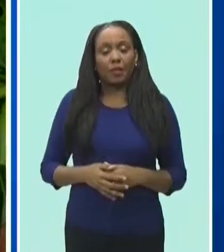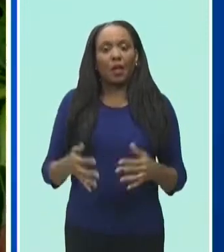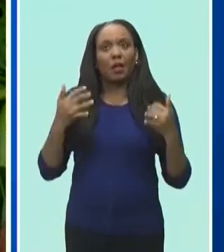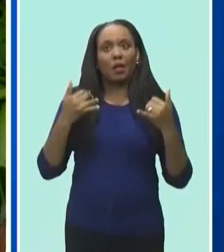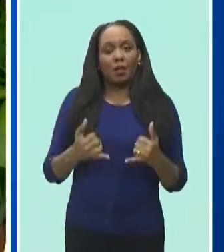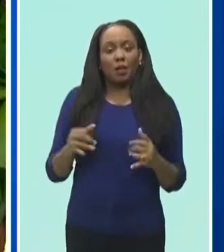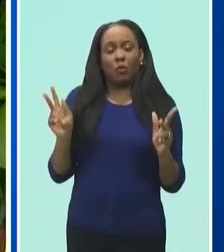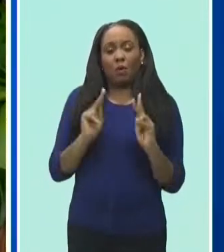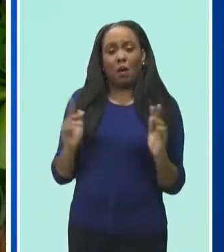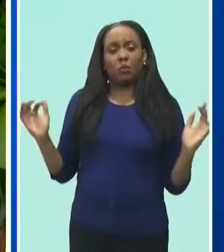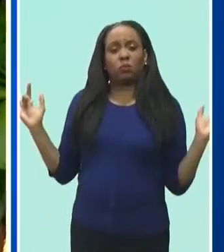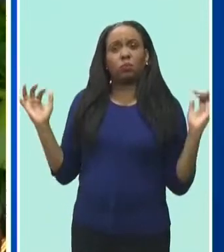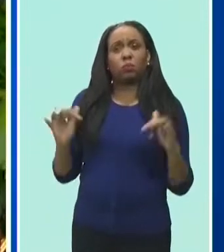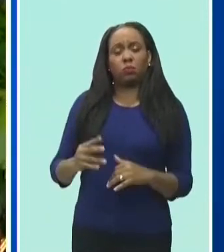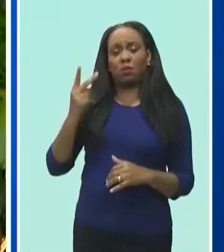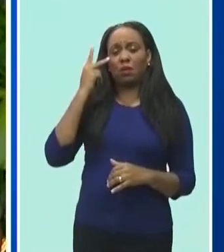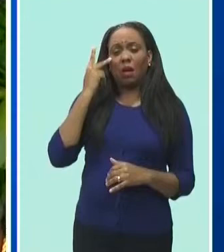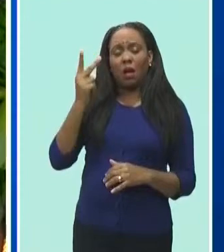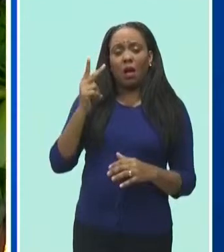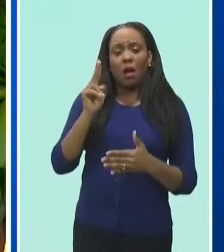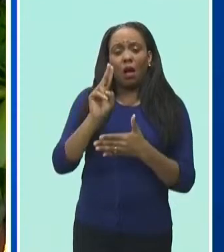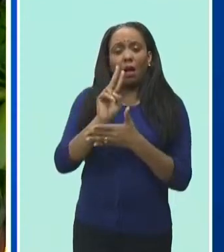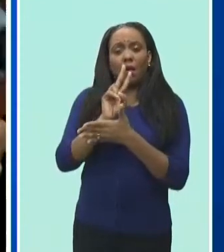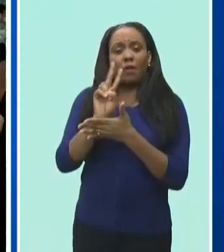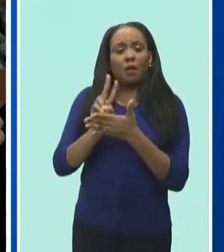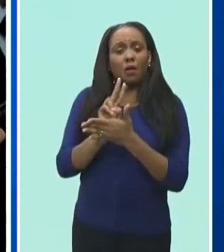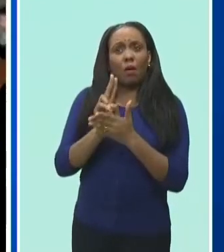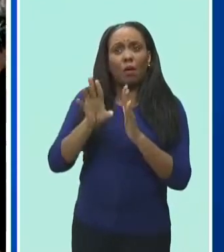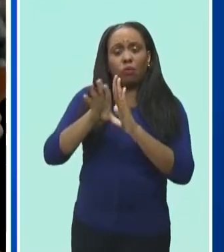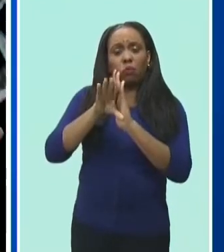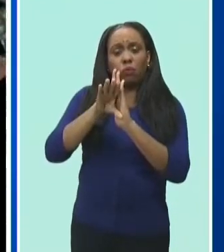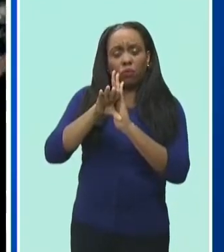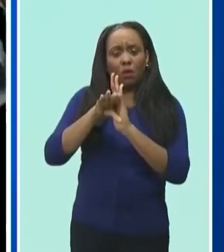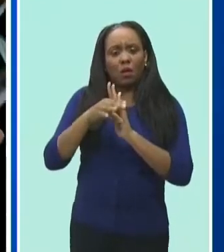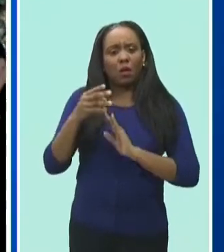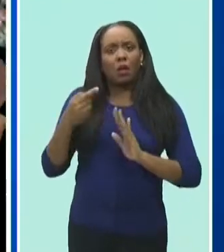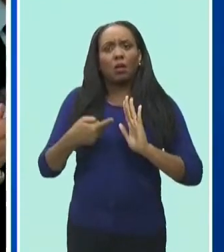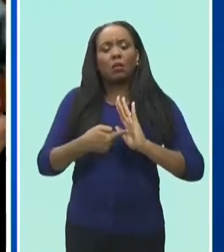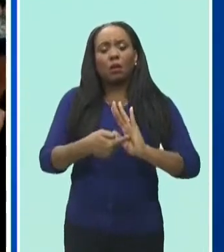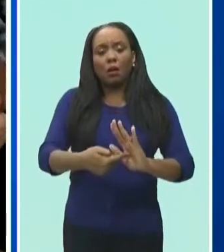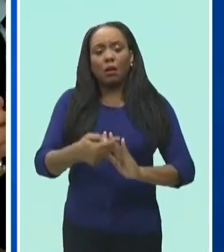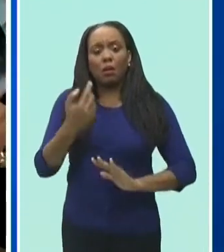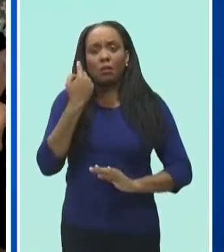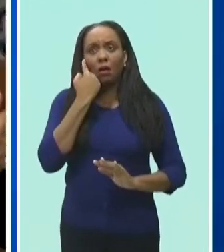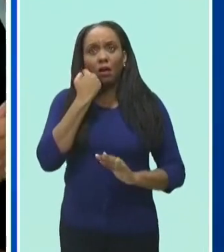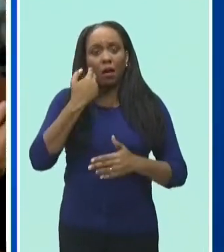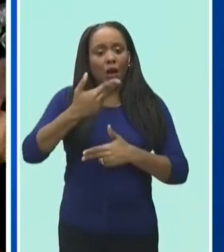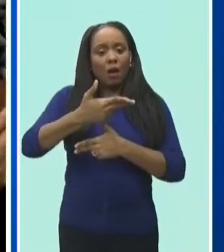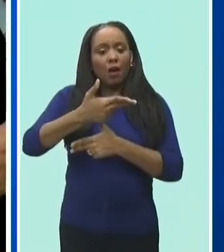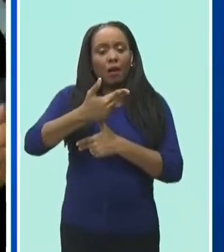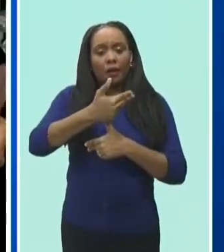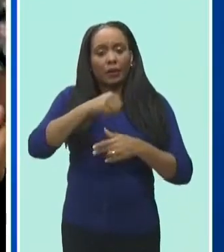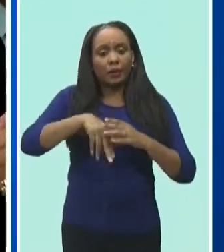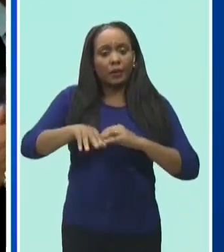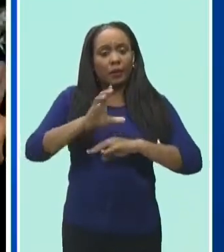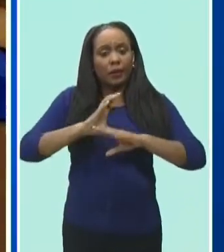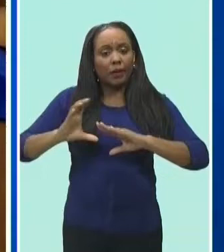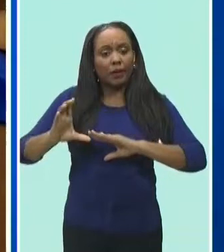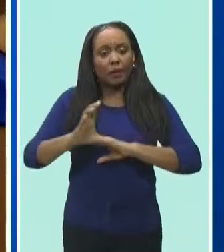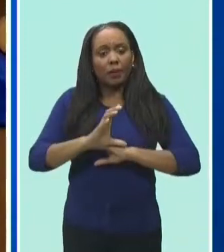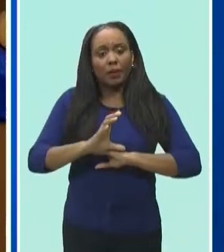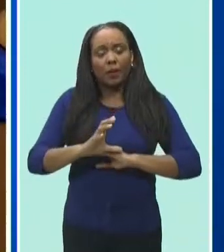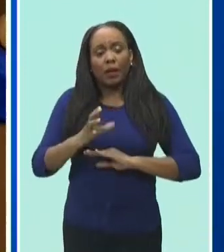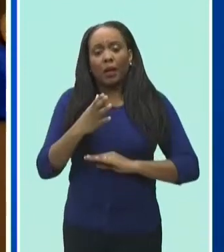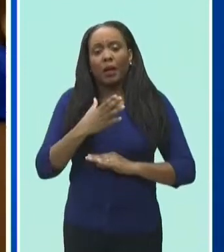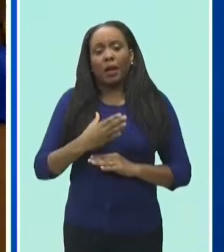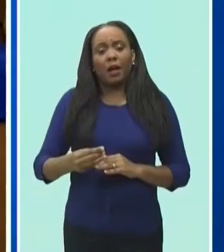viewed a heart-rending video which showed the devastating after effects of recent hurricanes in the Caribbean, and in a